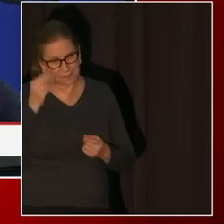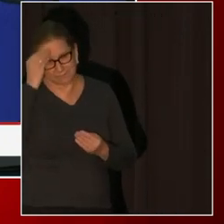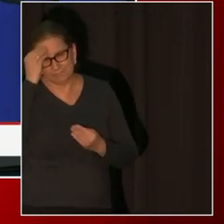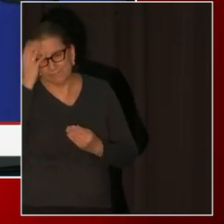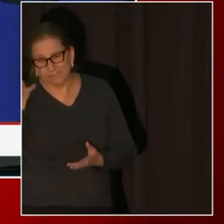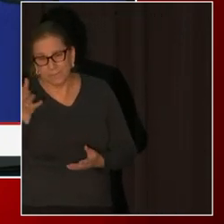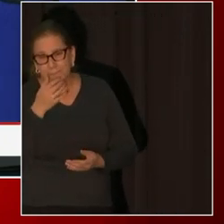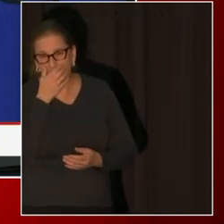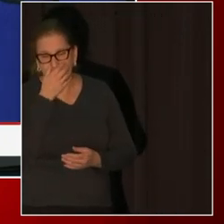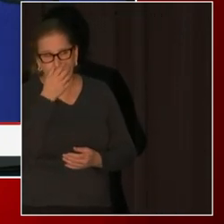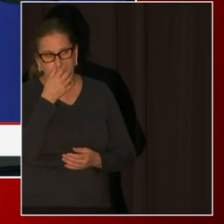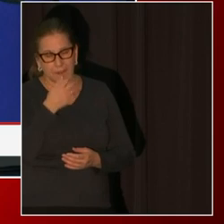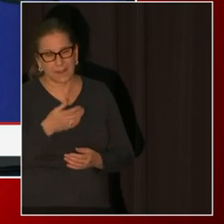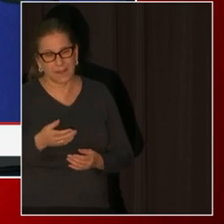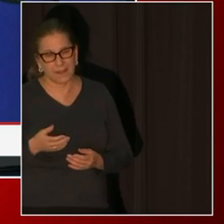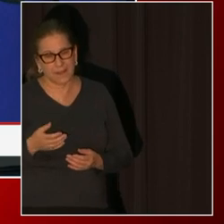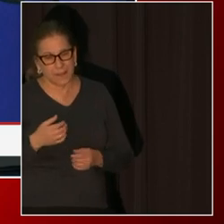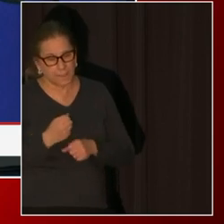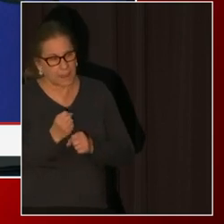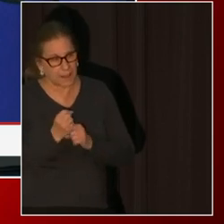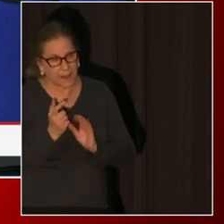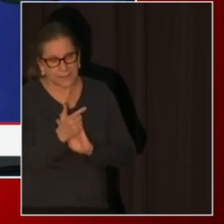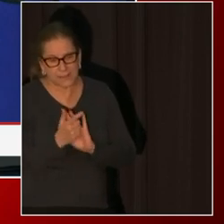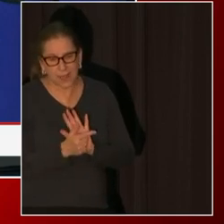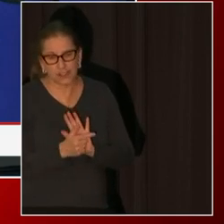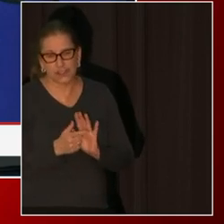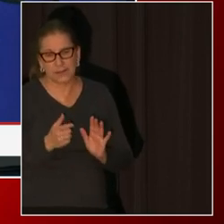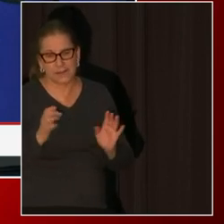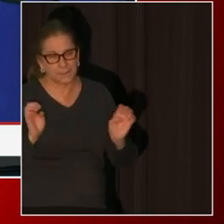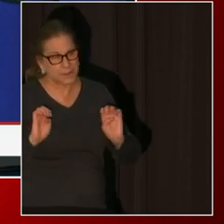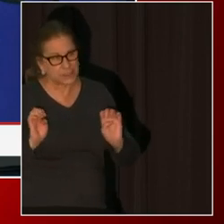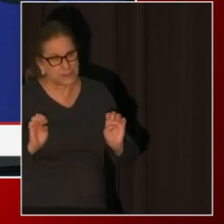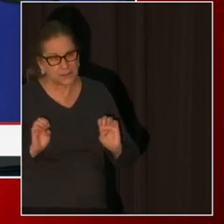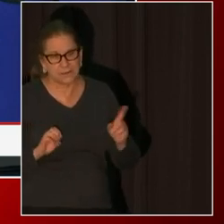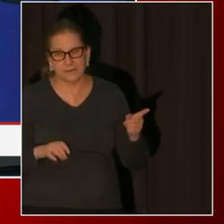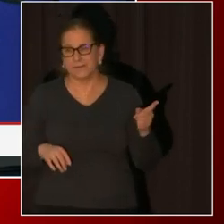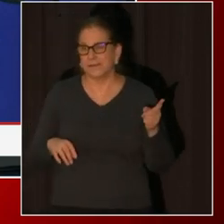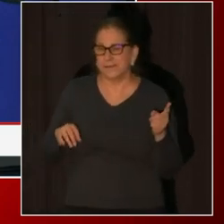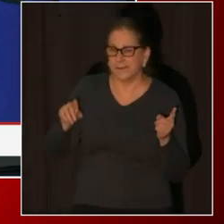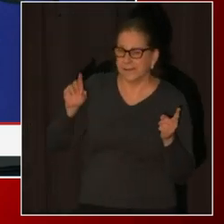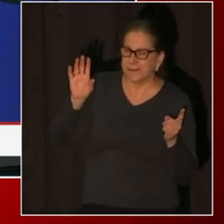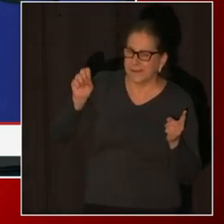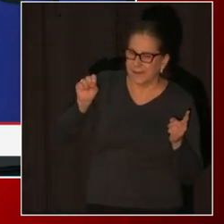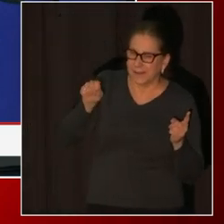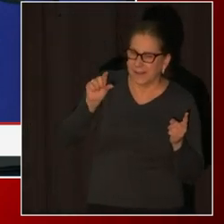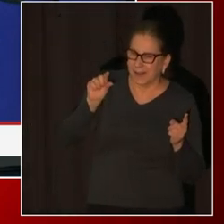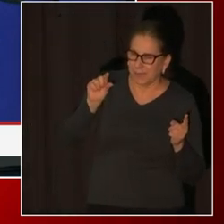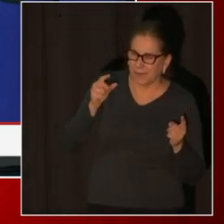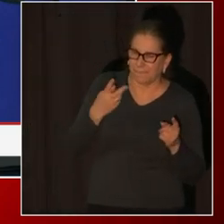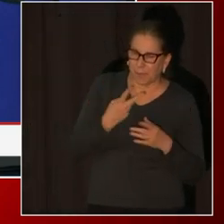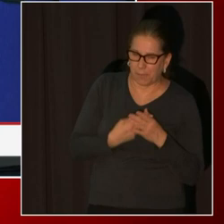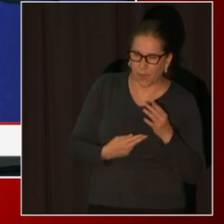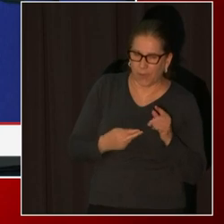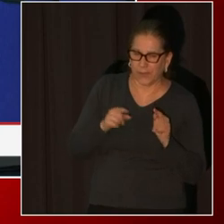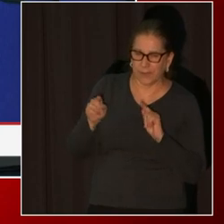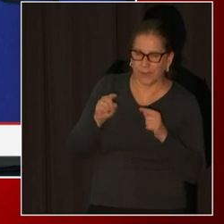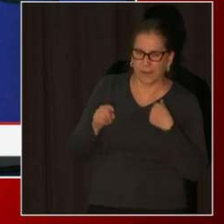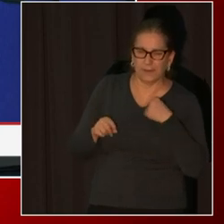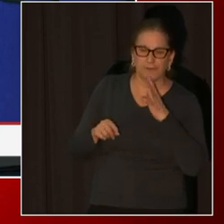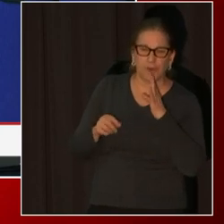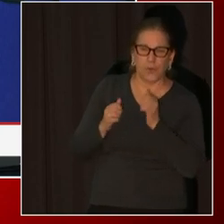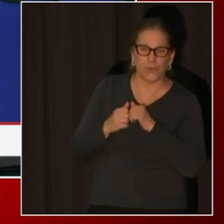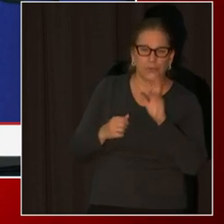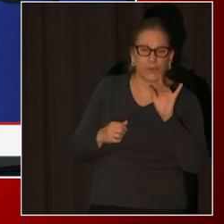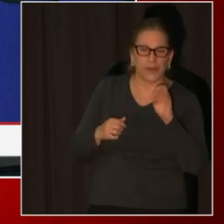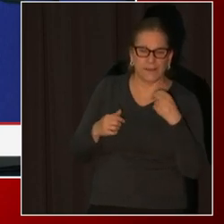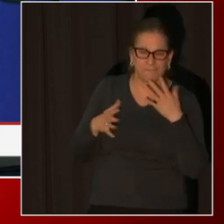it as an emergency? A little bit of both. We talked to the unions, and I have talked to every impacted union about this decision.